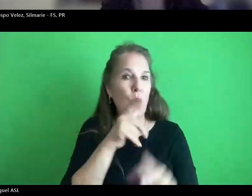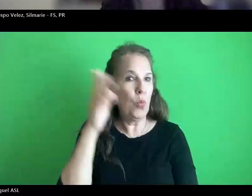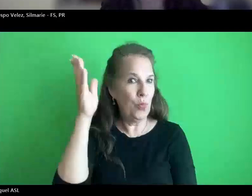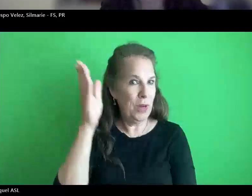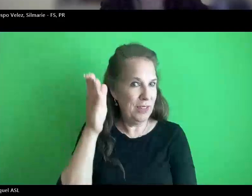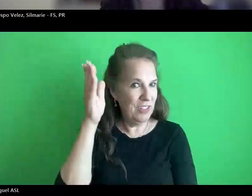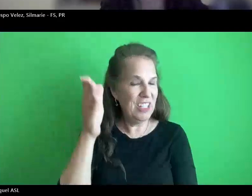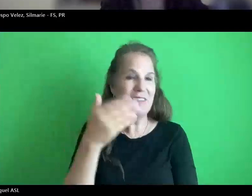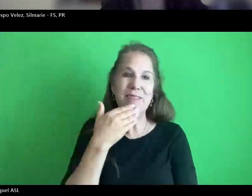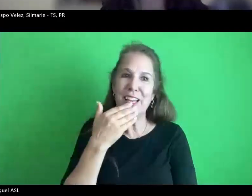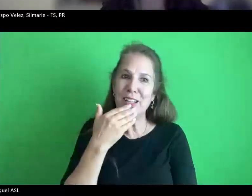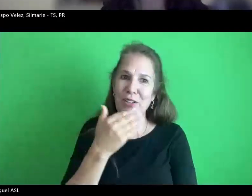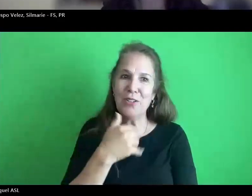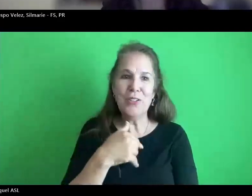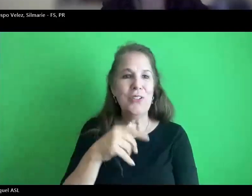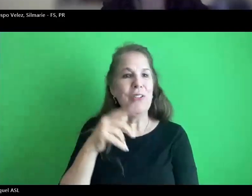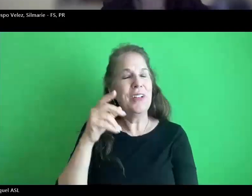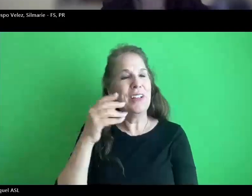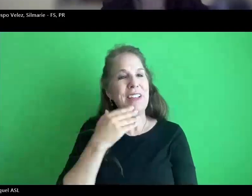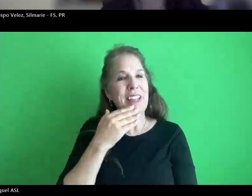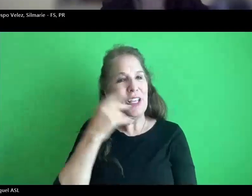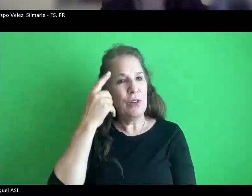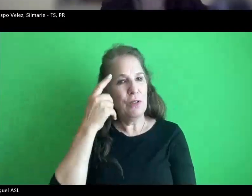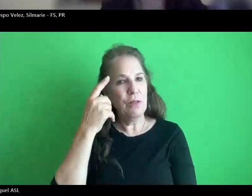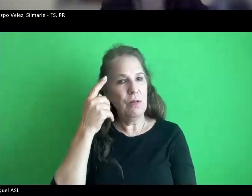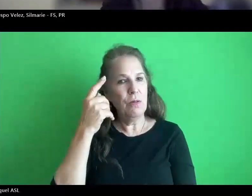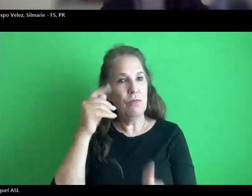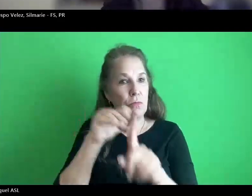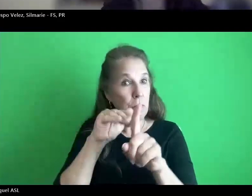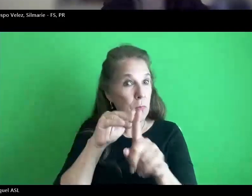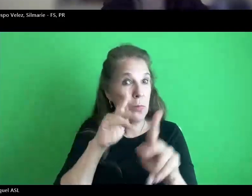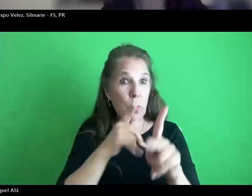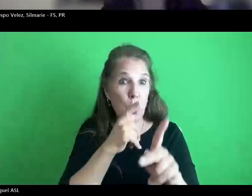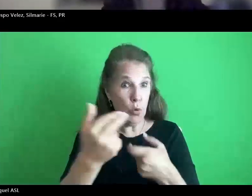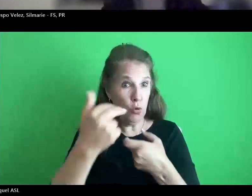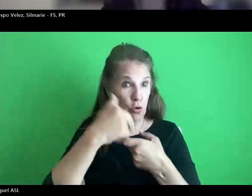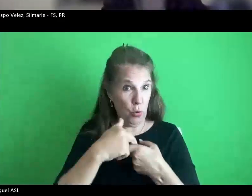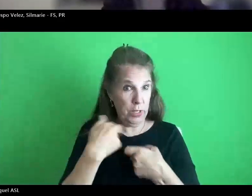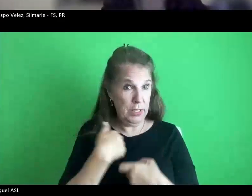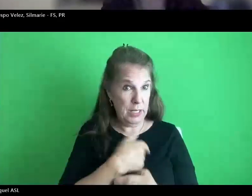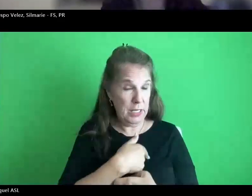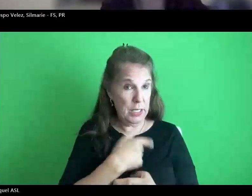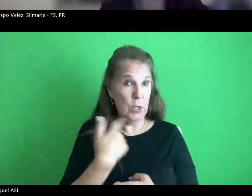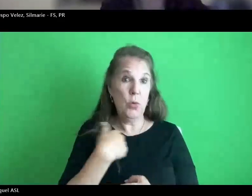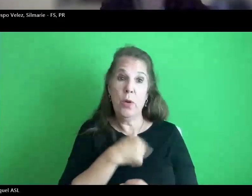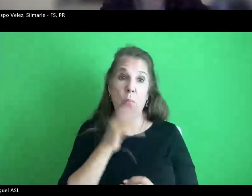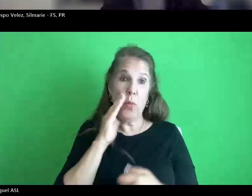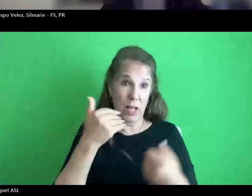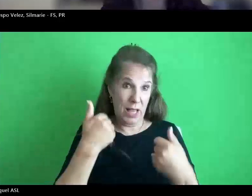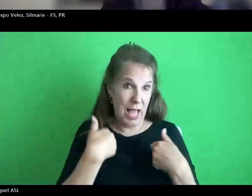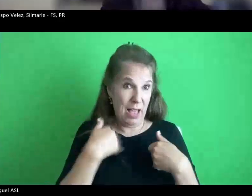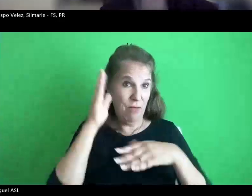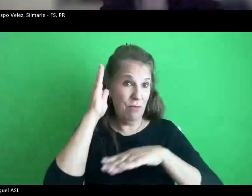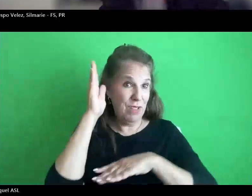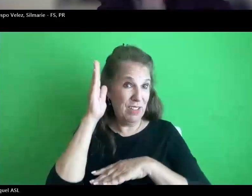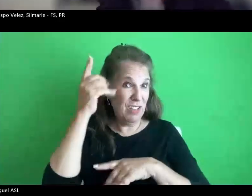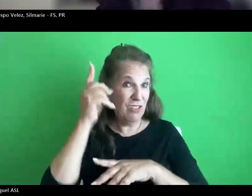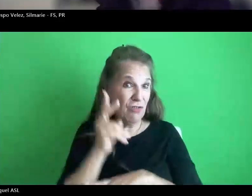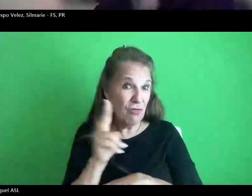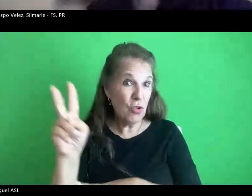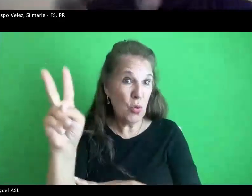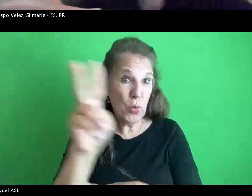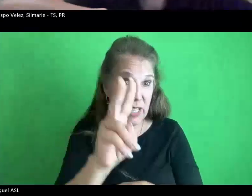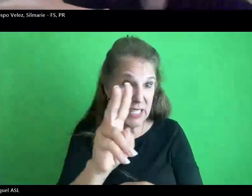and a reminder to those that have joined us that we will have a presentation in 2 weeks at